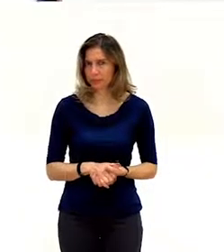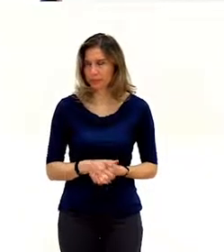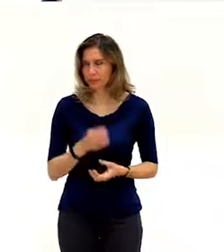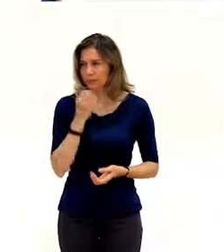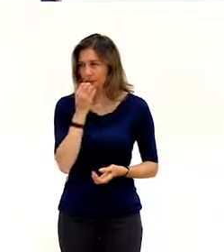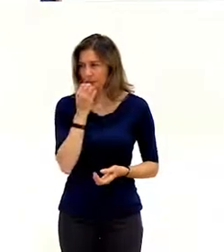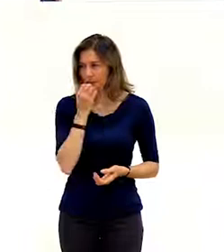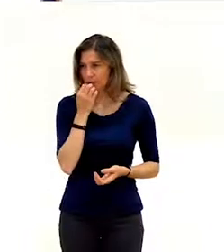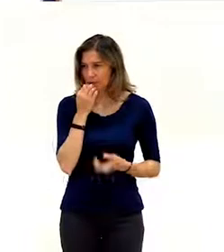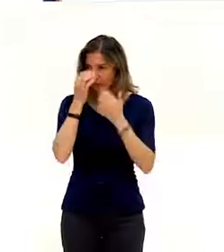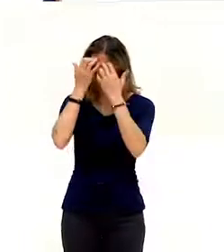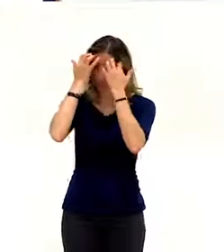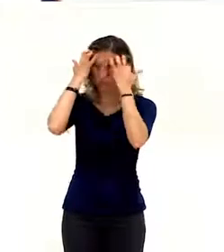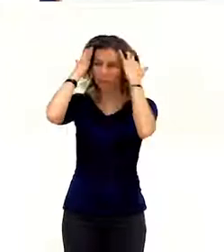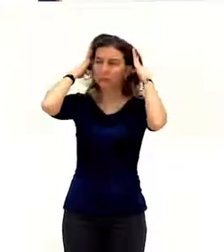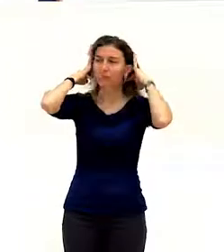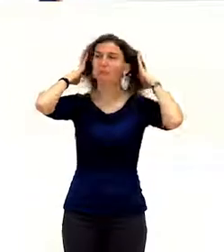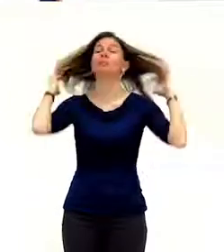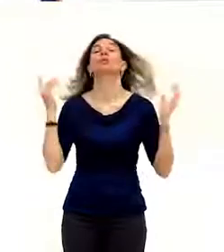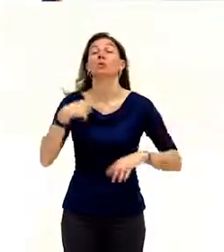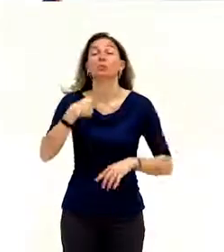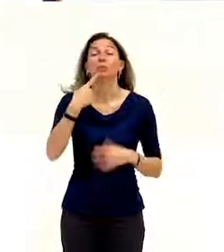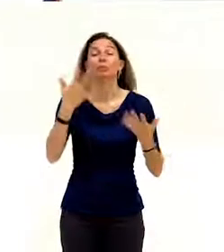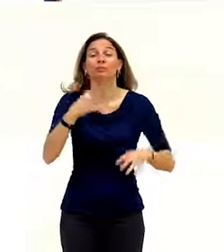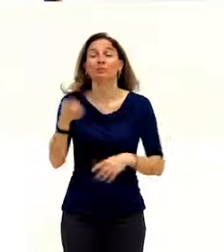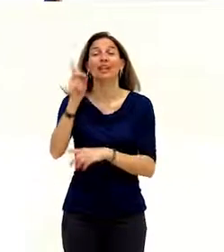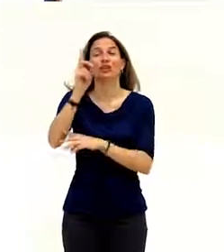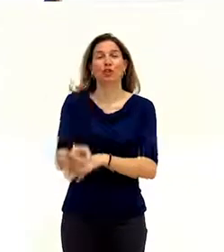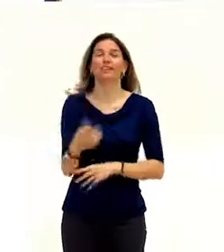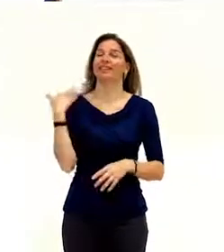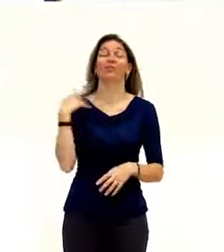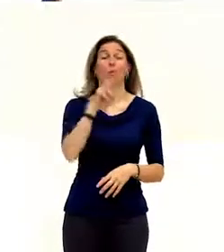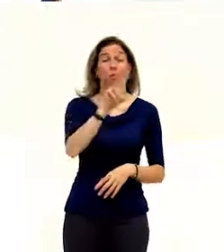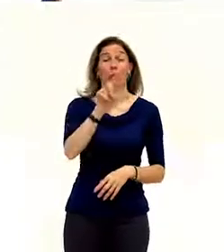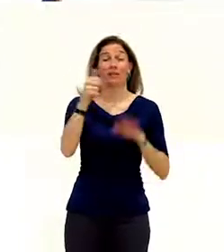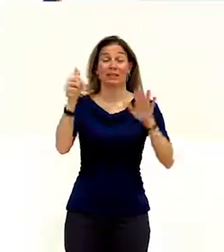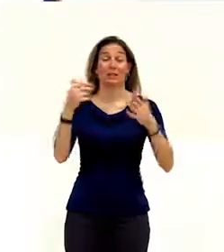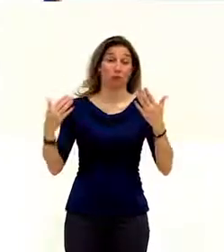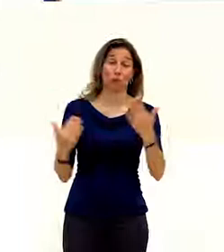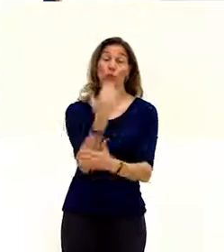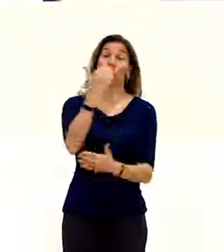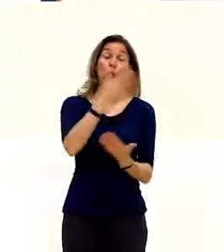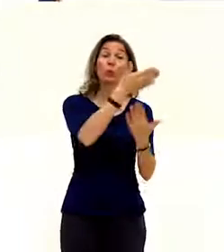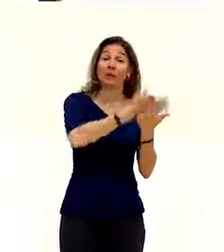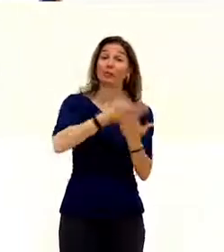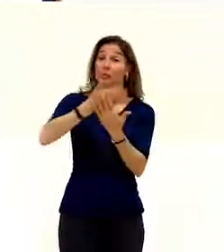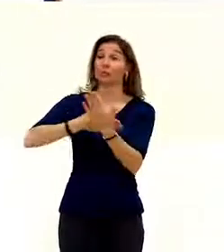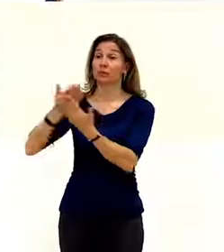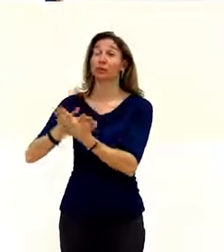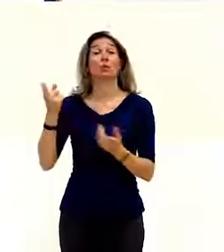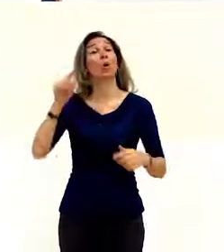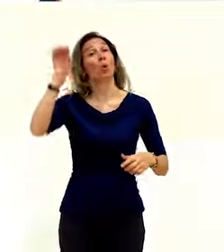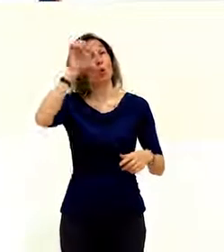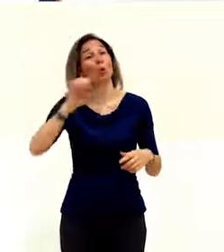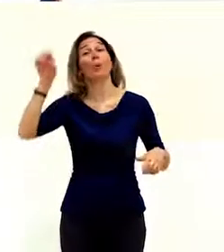The directives themselves, I mentioned to you, 2016, we have new instruments that the European Commission